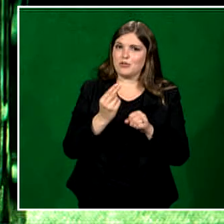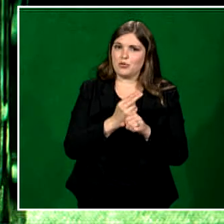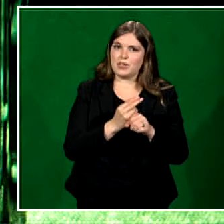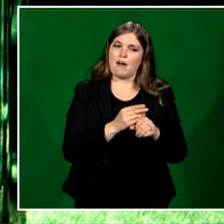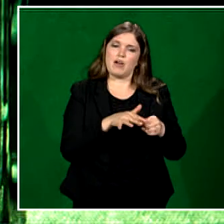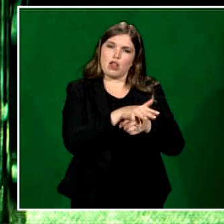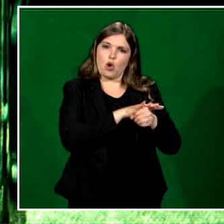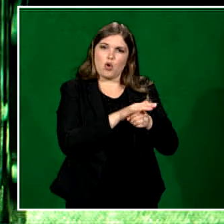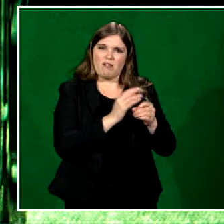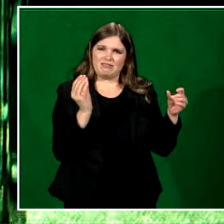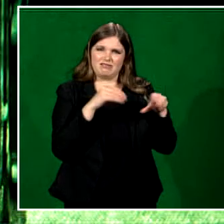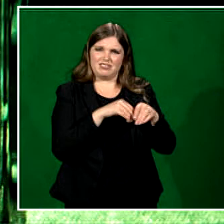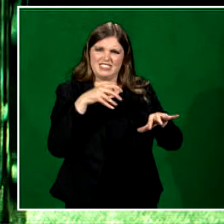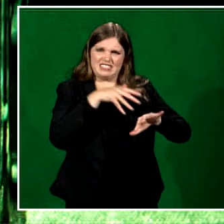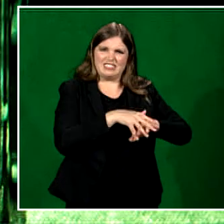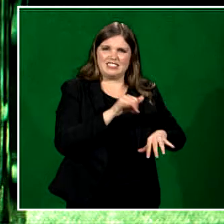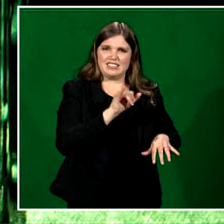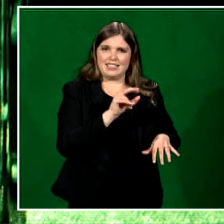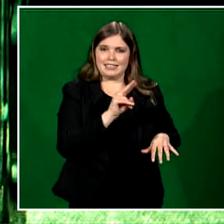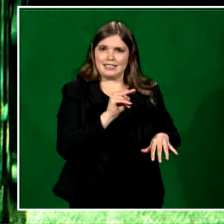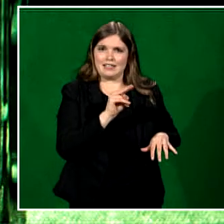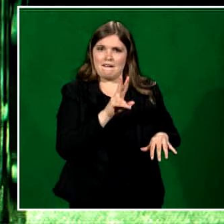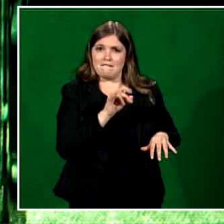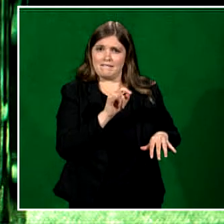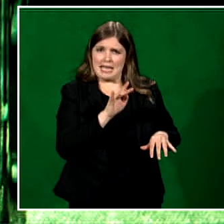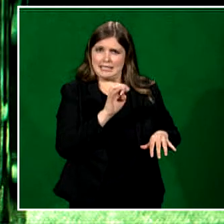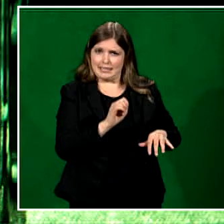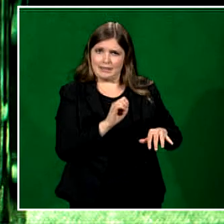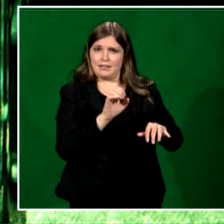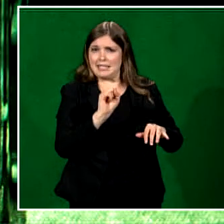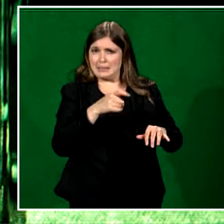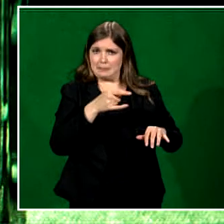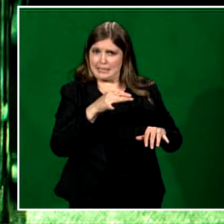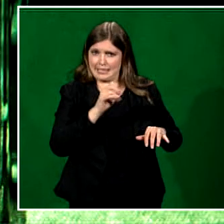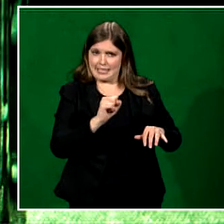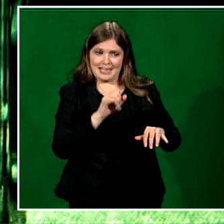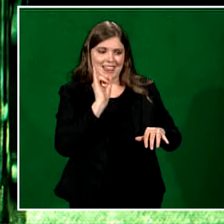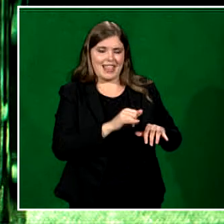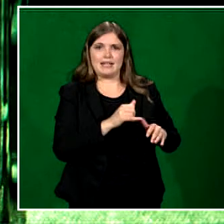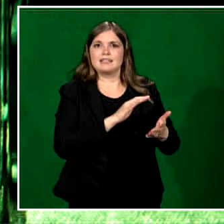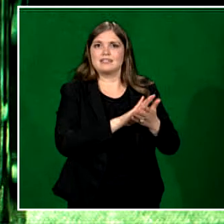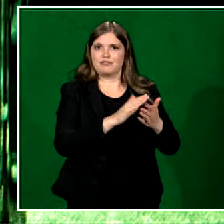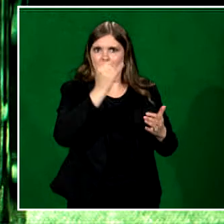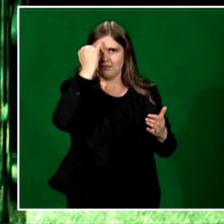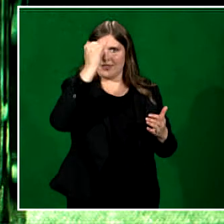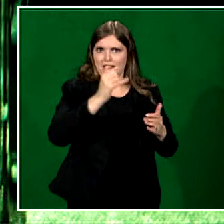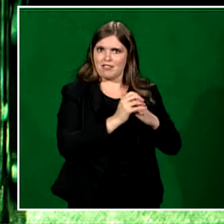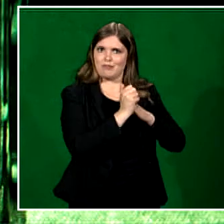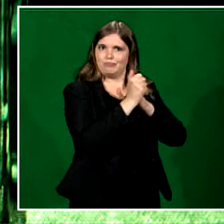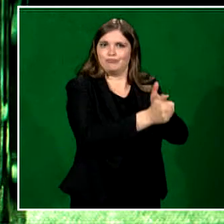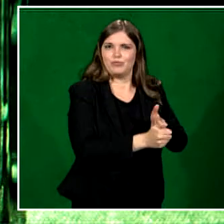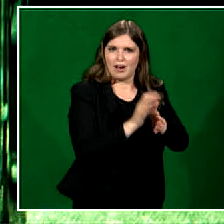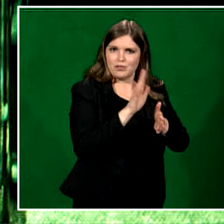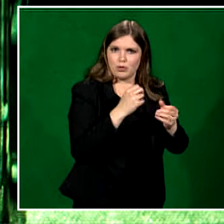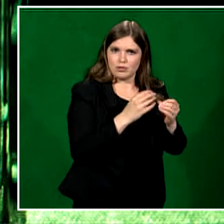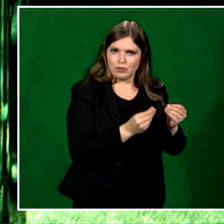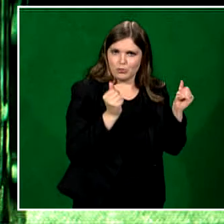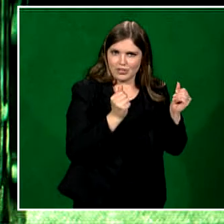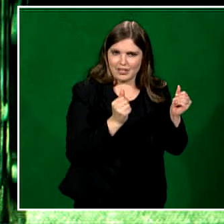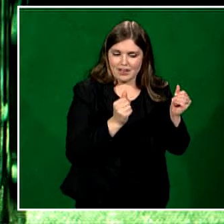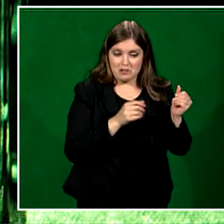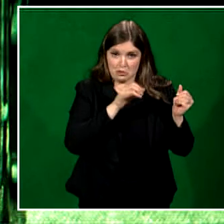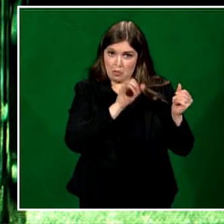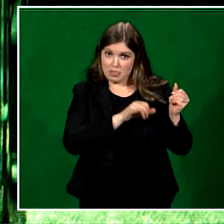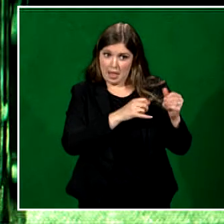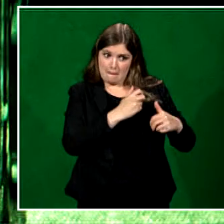species as your feedstock is a very nice insight that drives your solution. So I think that tackling